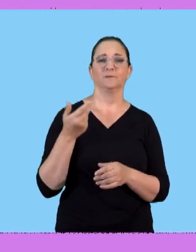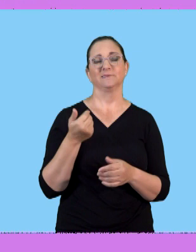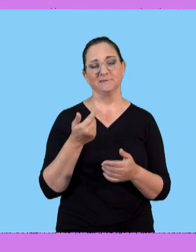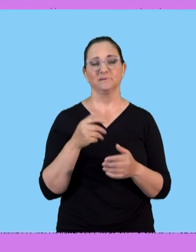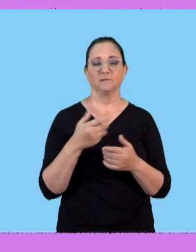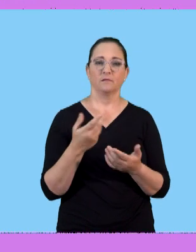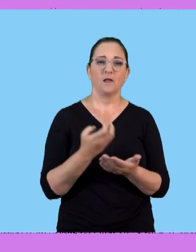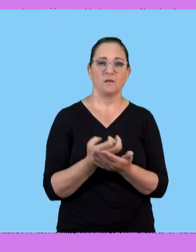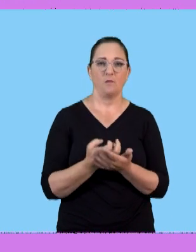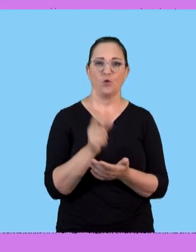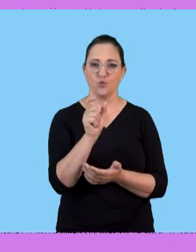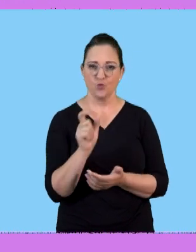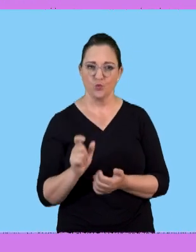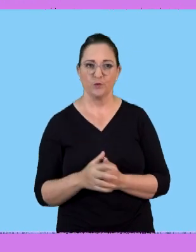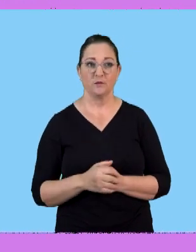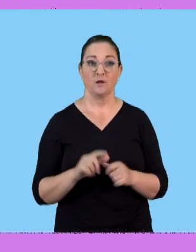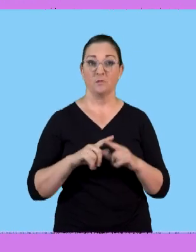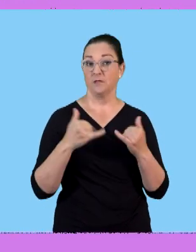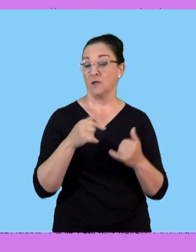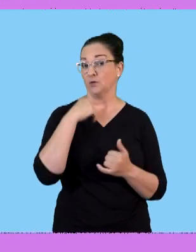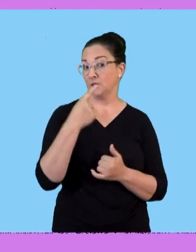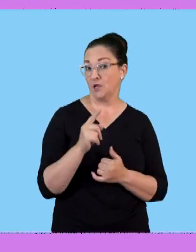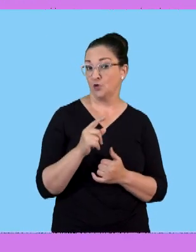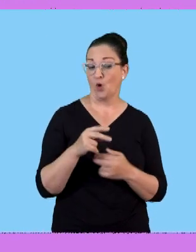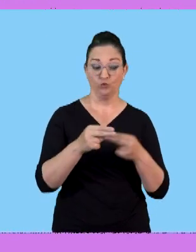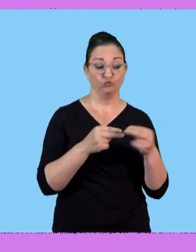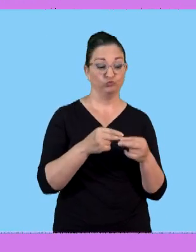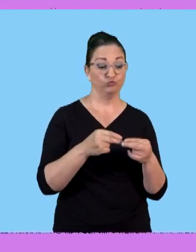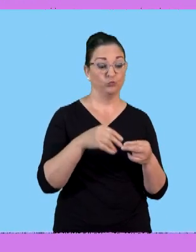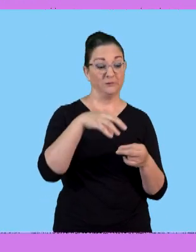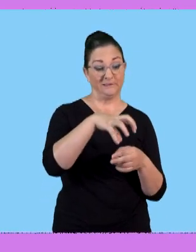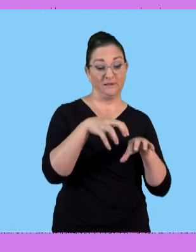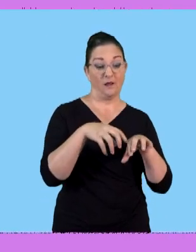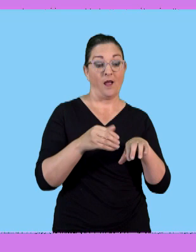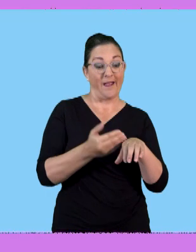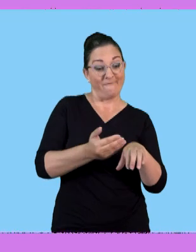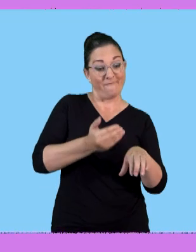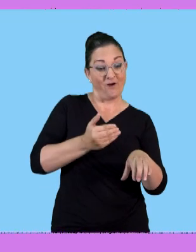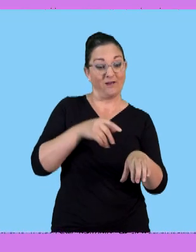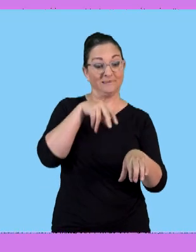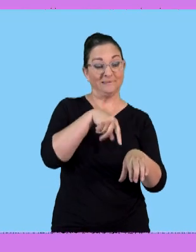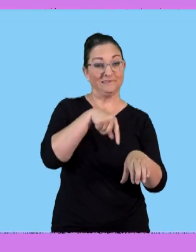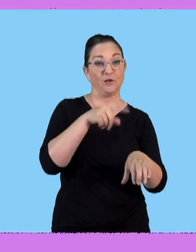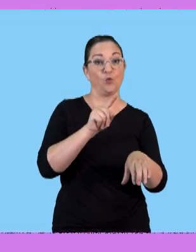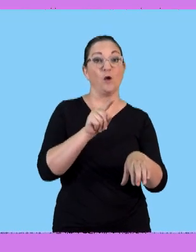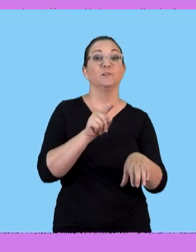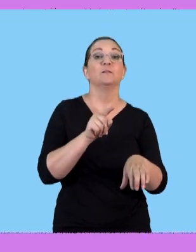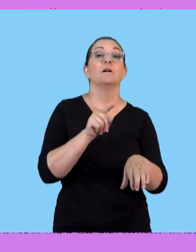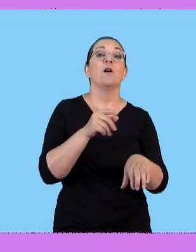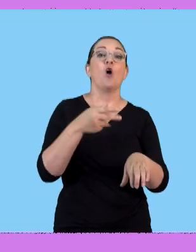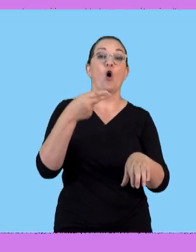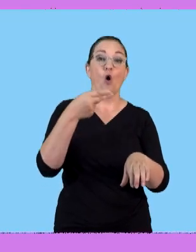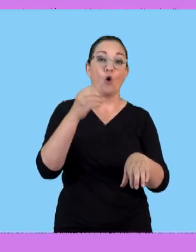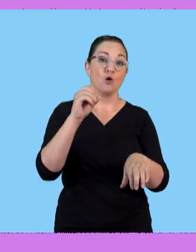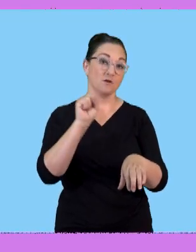Okay? For example, the shopping center is in front of the hospital. Okay? Then grid reference, right?